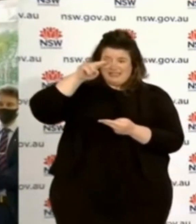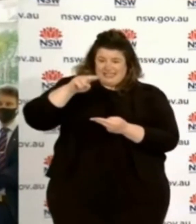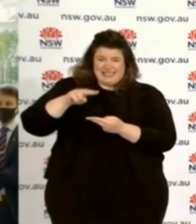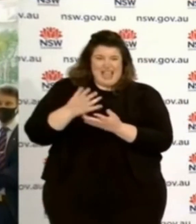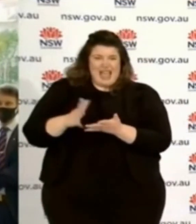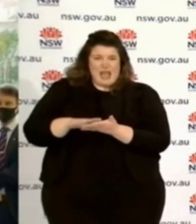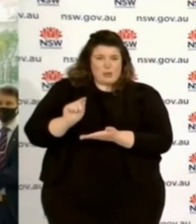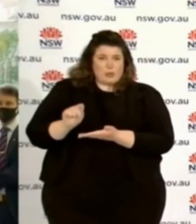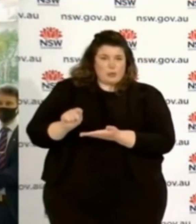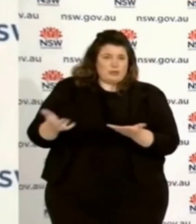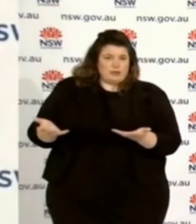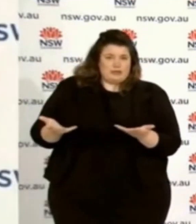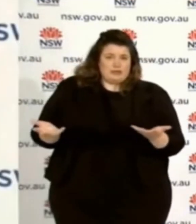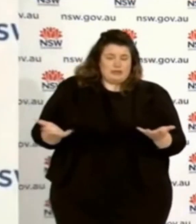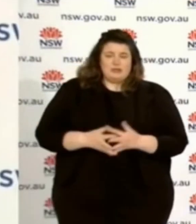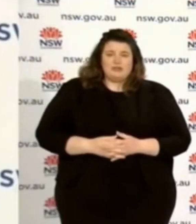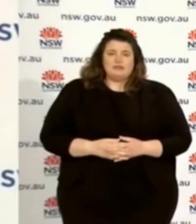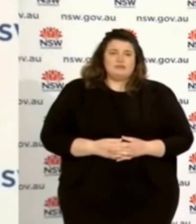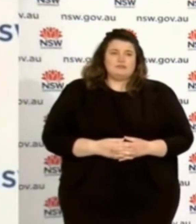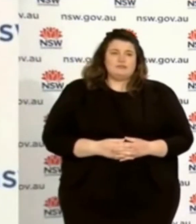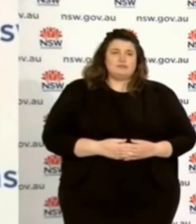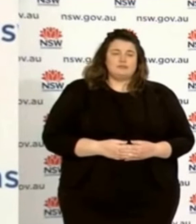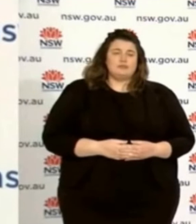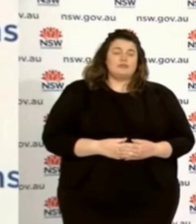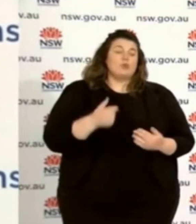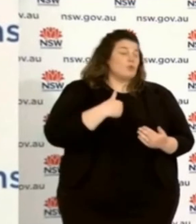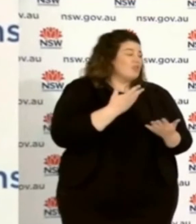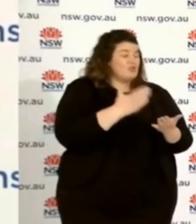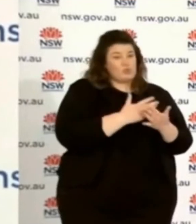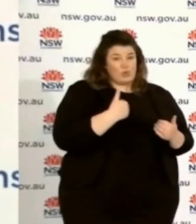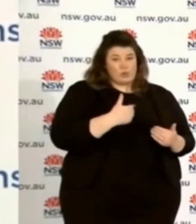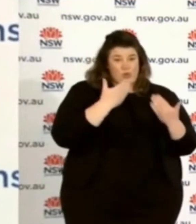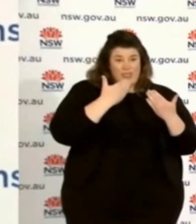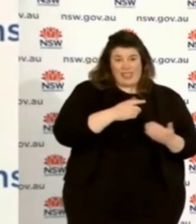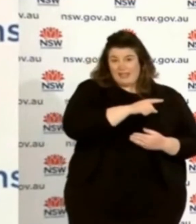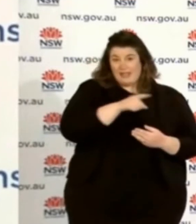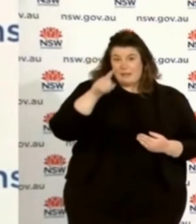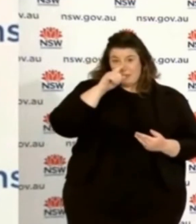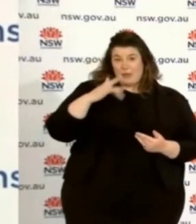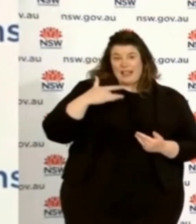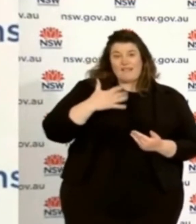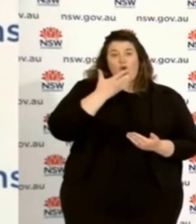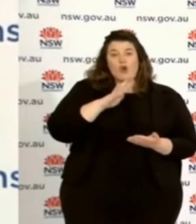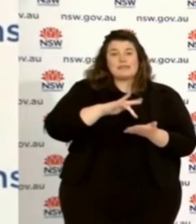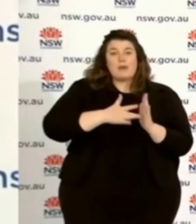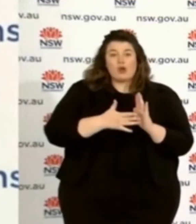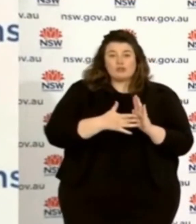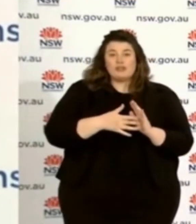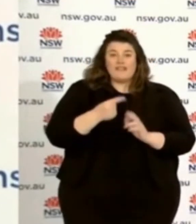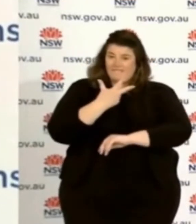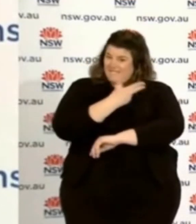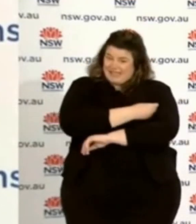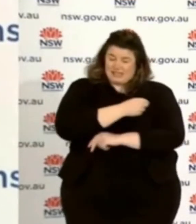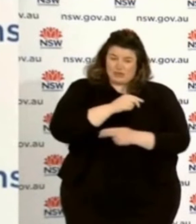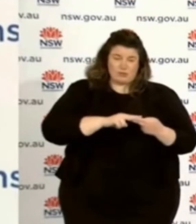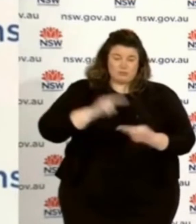Could I just start by thanking the communities in some of the local government areas of concern that have elevated their vaccination